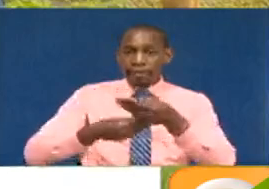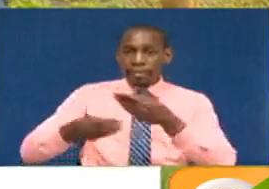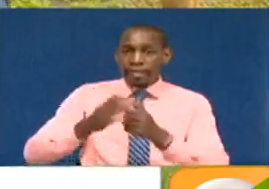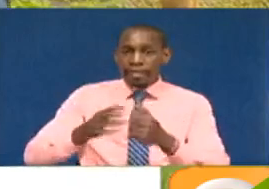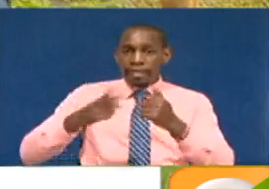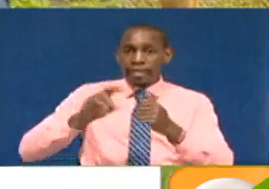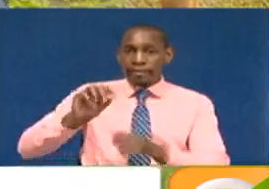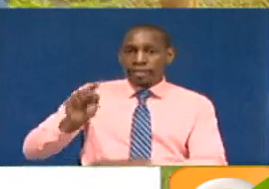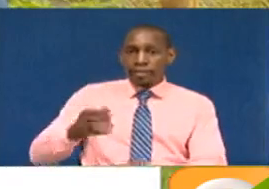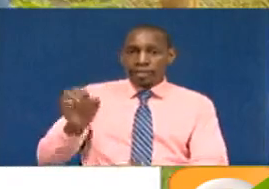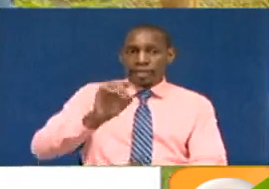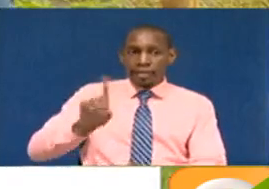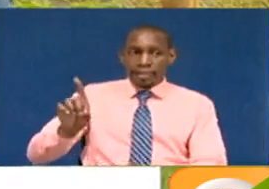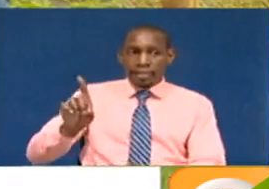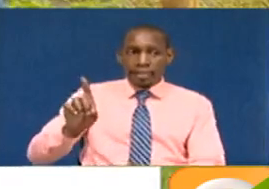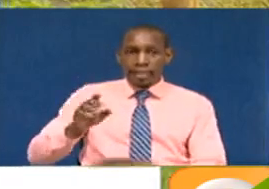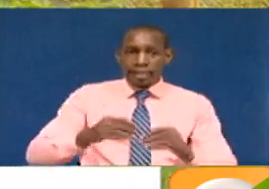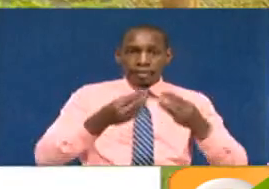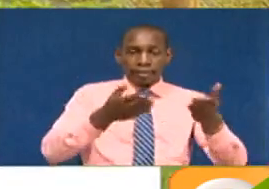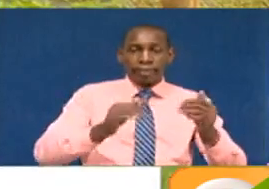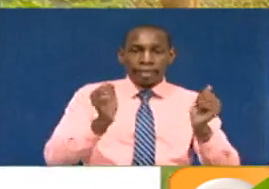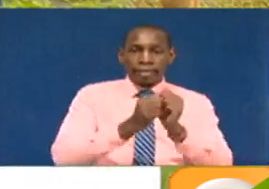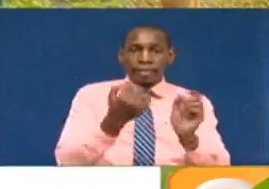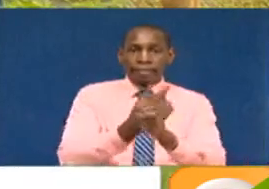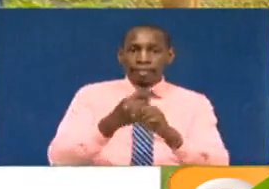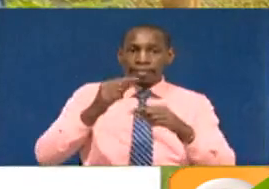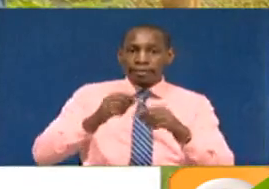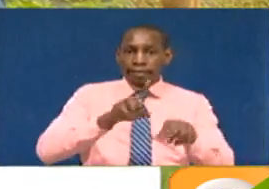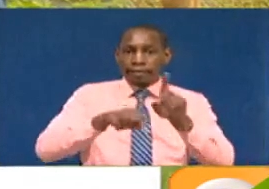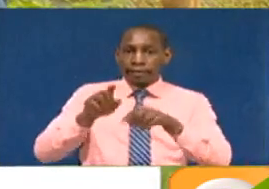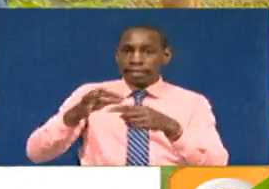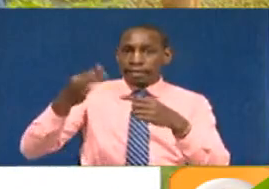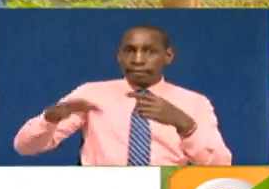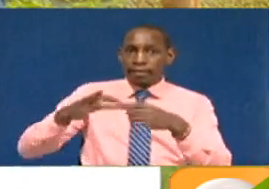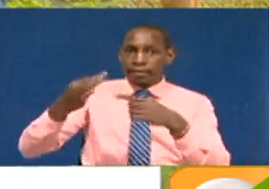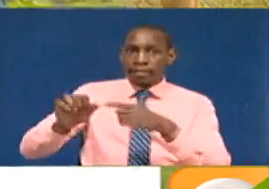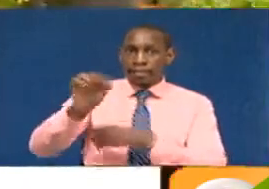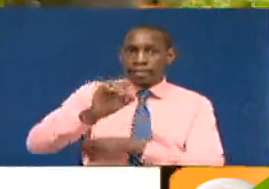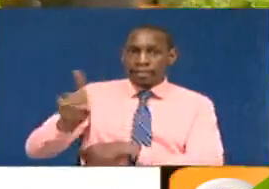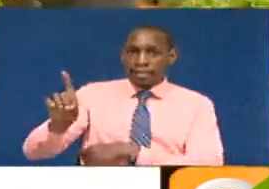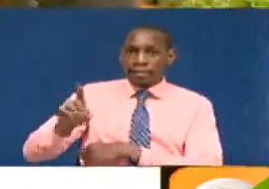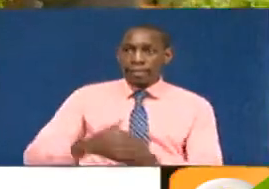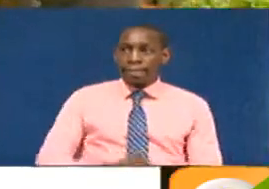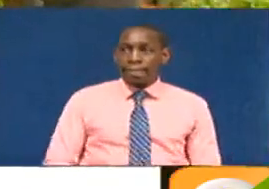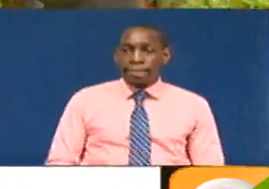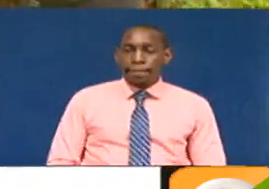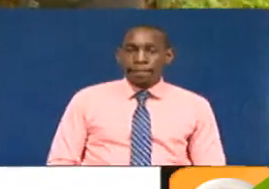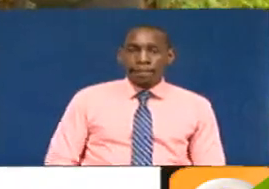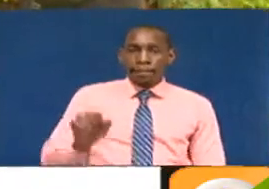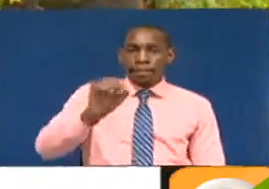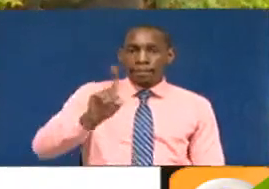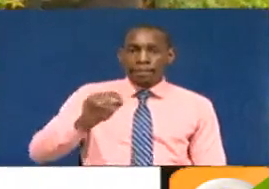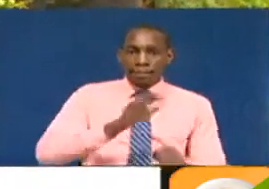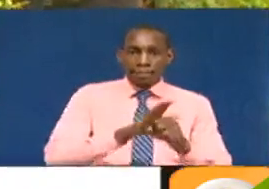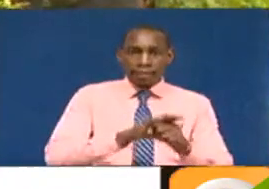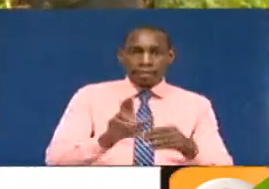over 70,000 seedlings and supply over 10 different varieties of vegetable seedlings. Most seedlings will